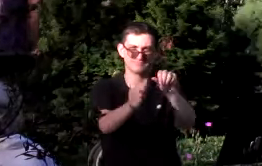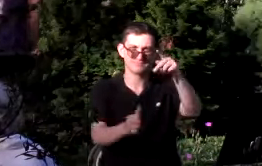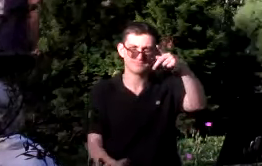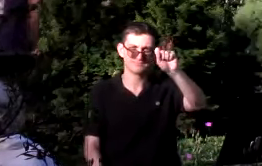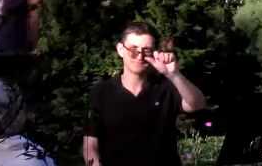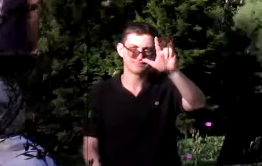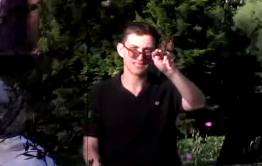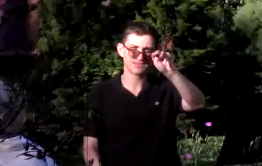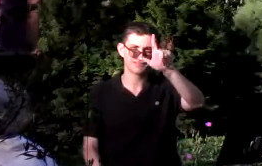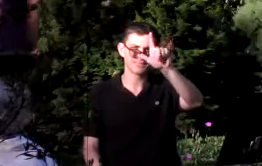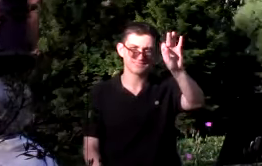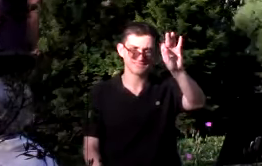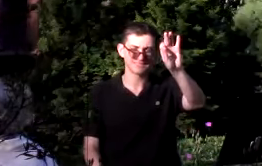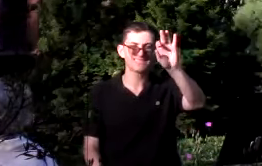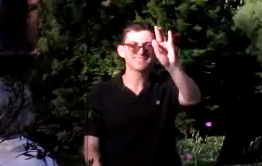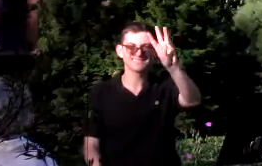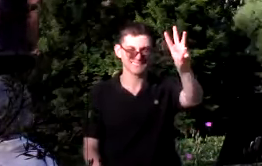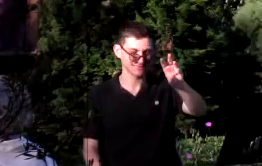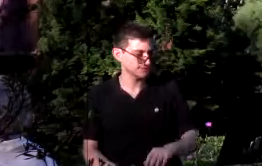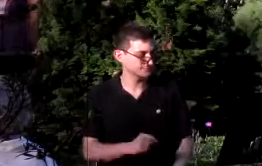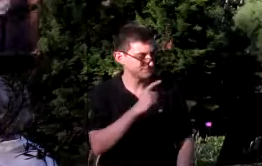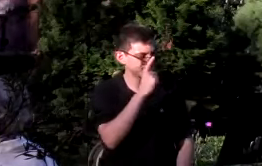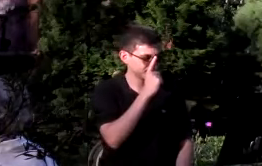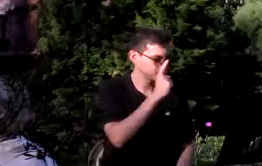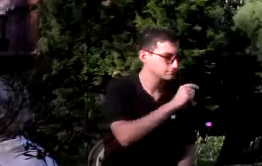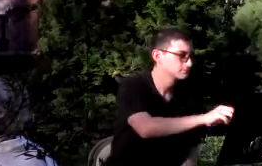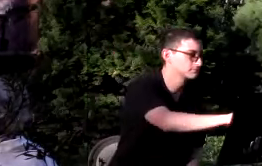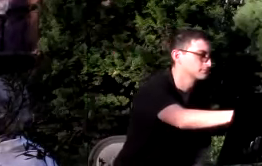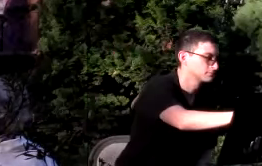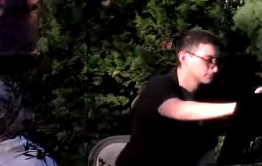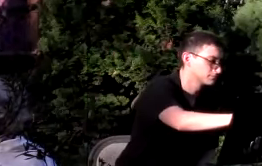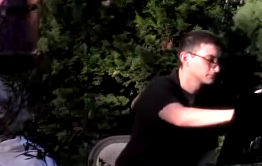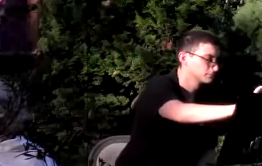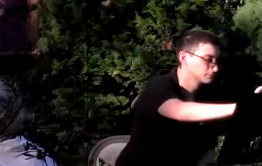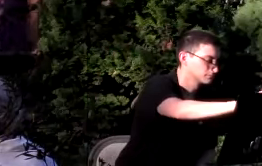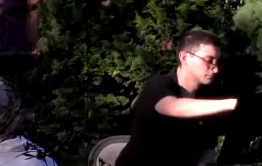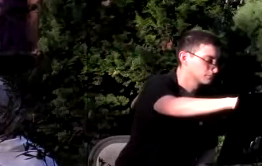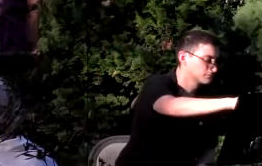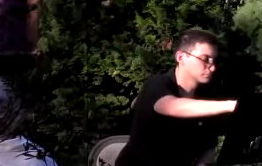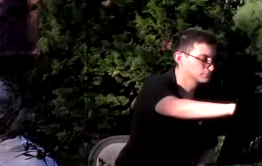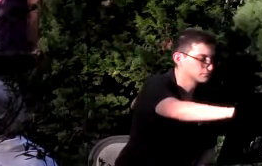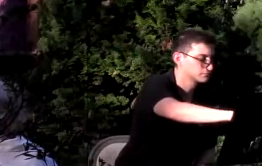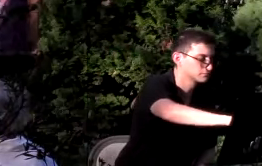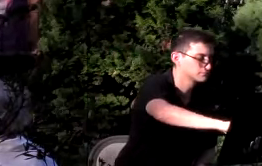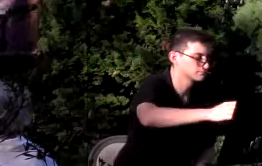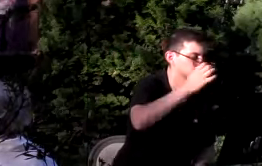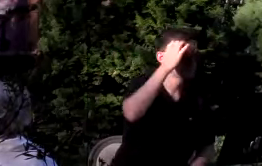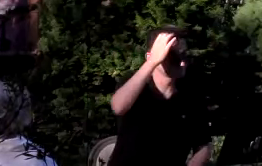96. We'll be singing Yismichu Hashamayim on 131. This